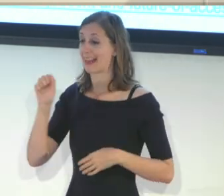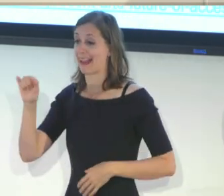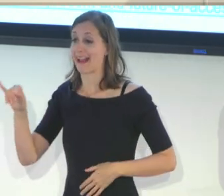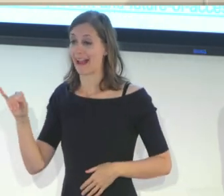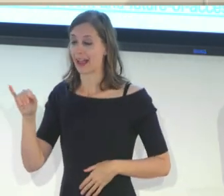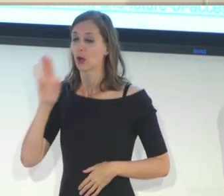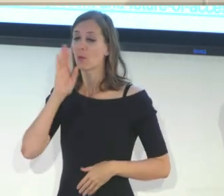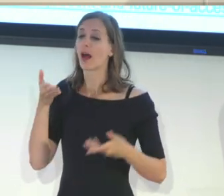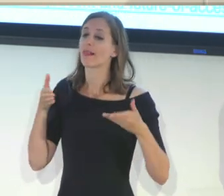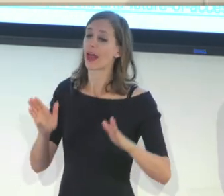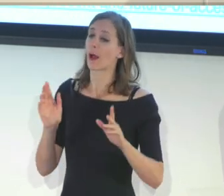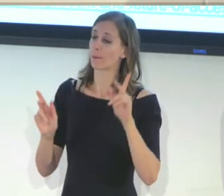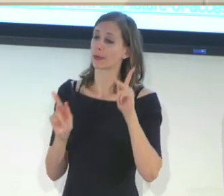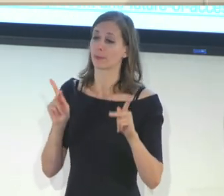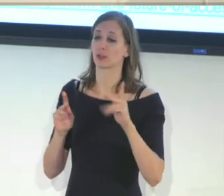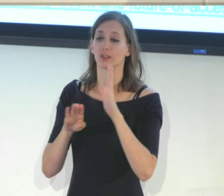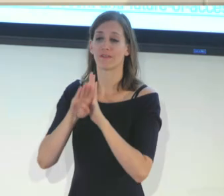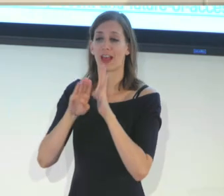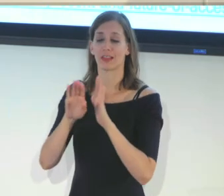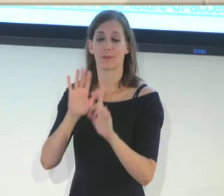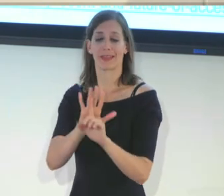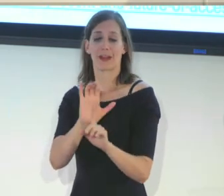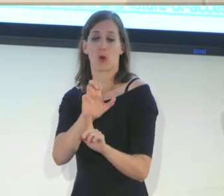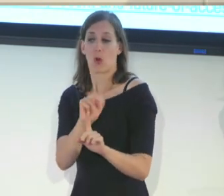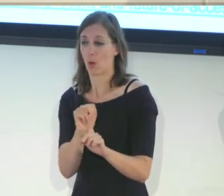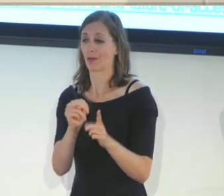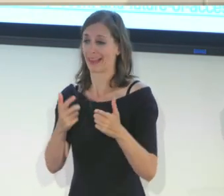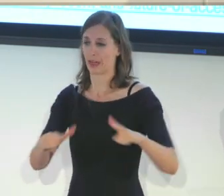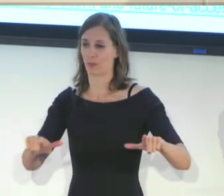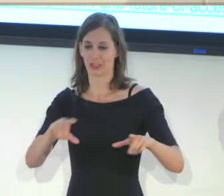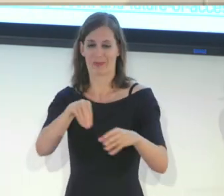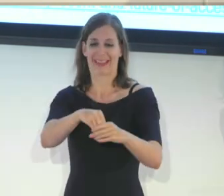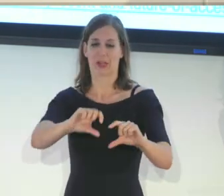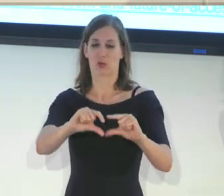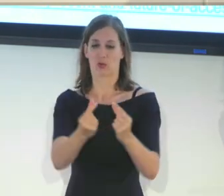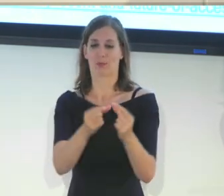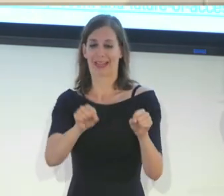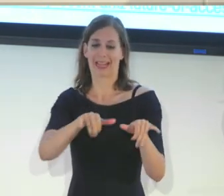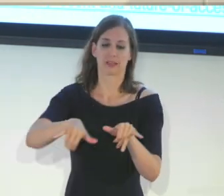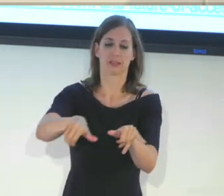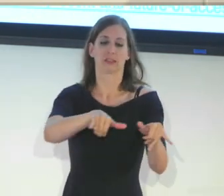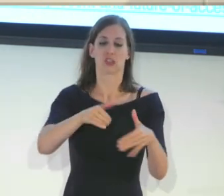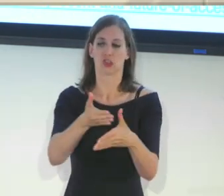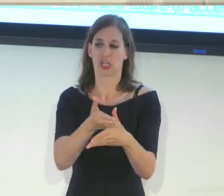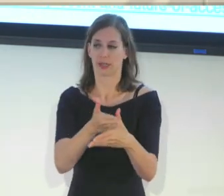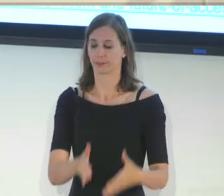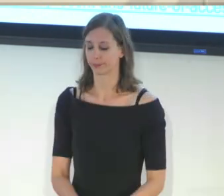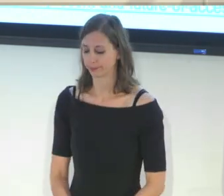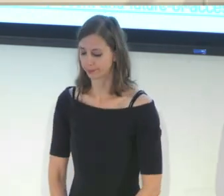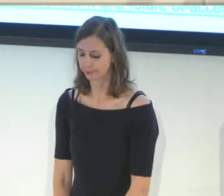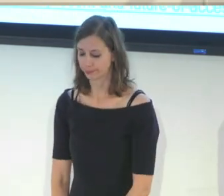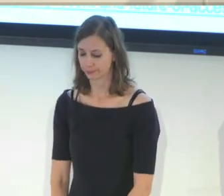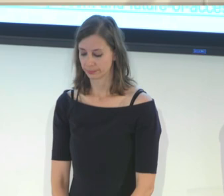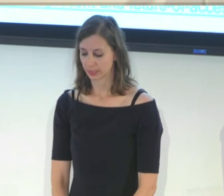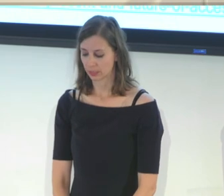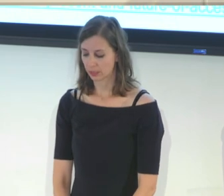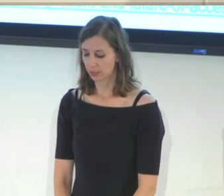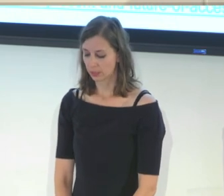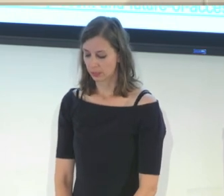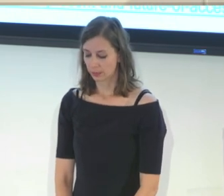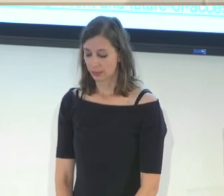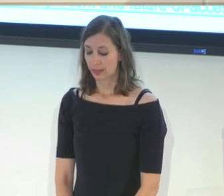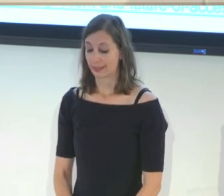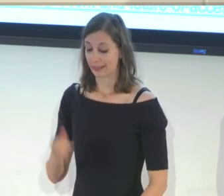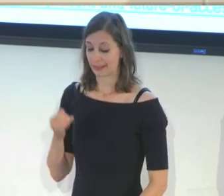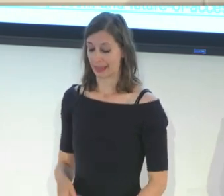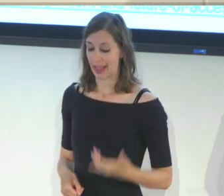allows people to develop their own languages and contexts that are shared amongst various groups of people. And lastly,